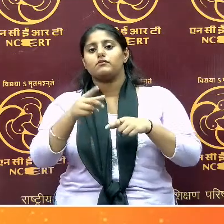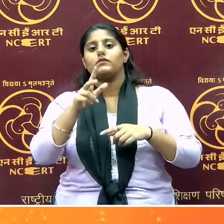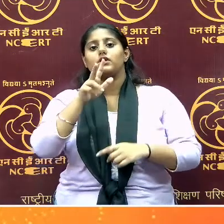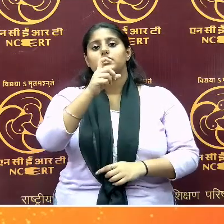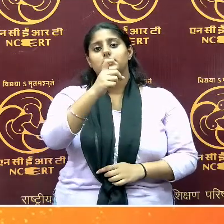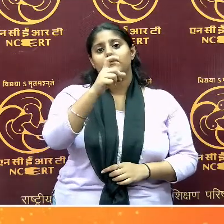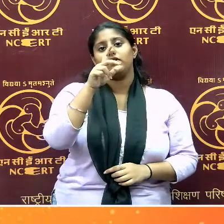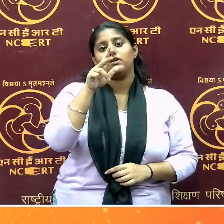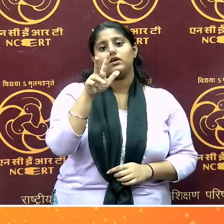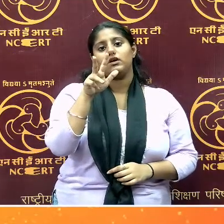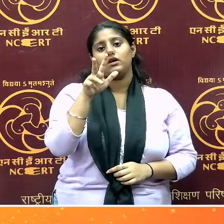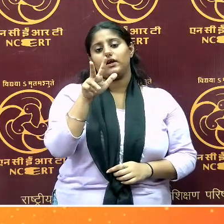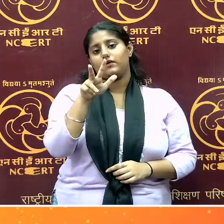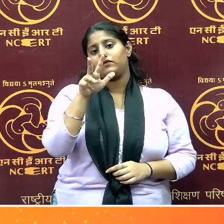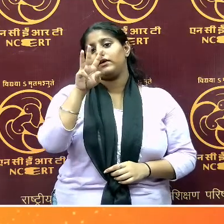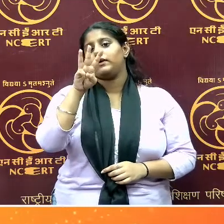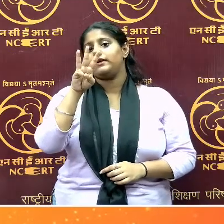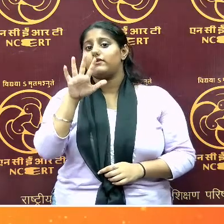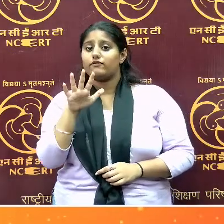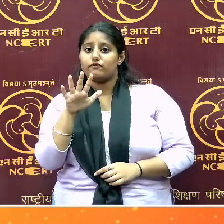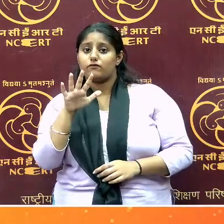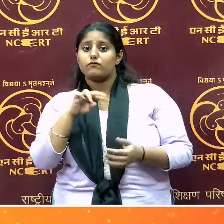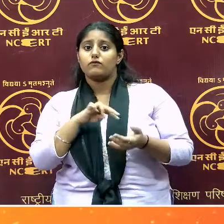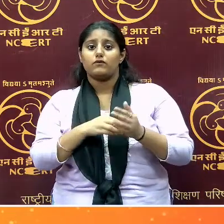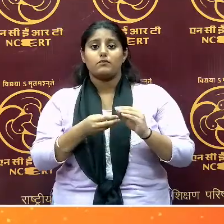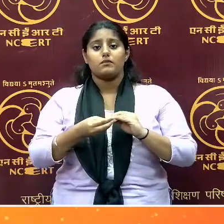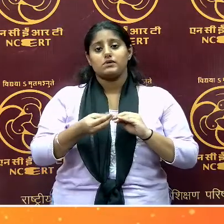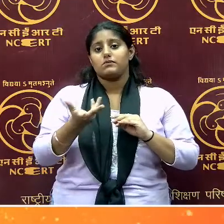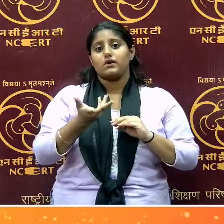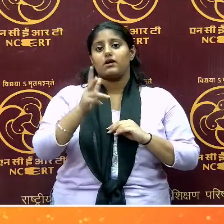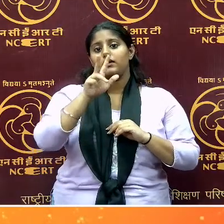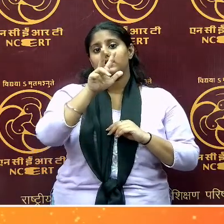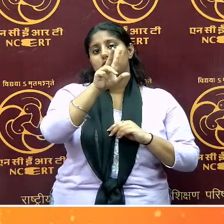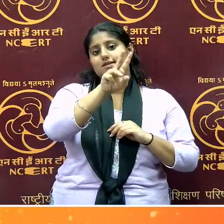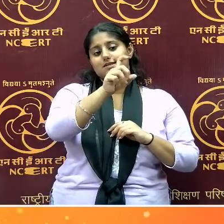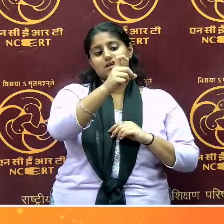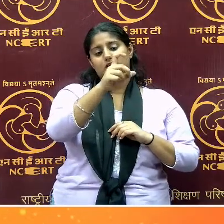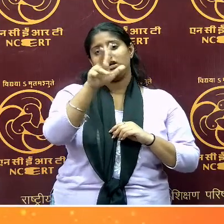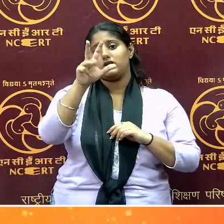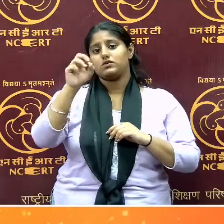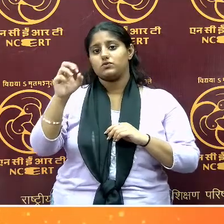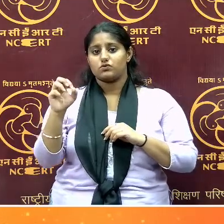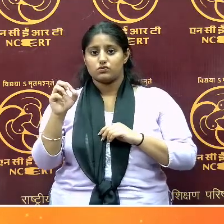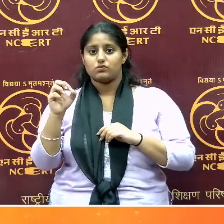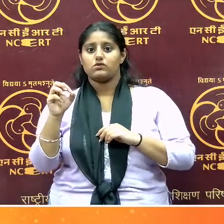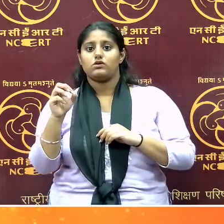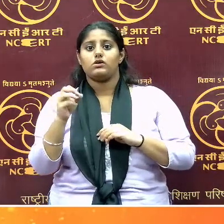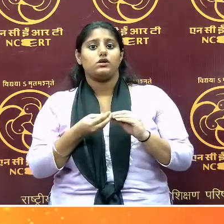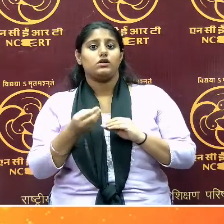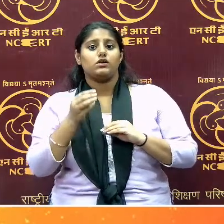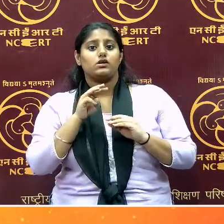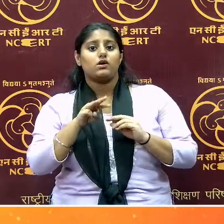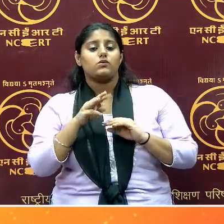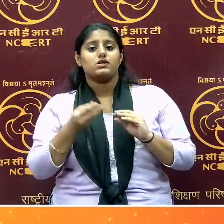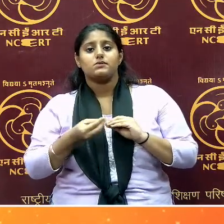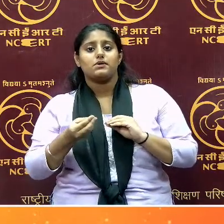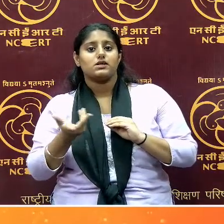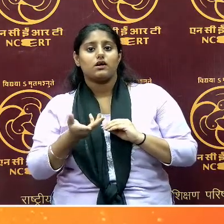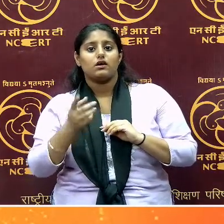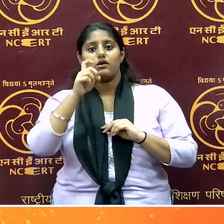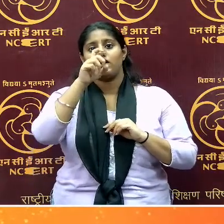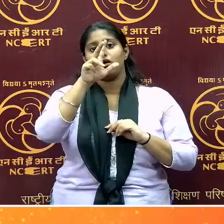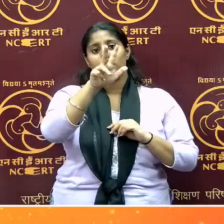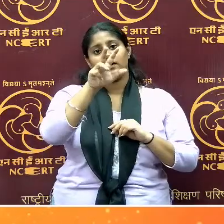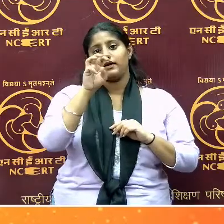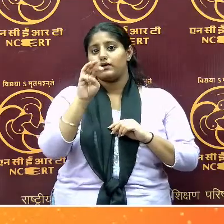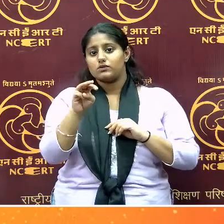7835. What is the nearest 100 here? 7800. What about the nearest 1000? It is 8000. Again